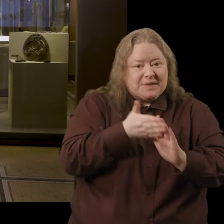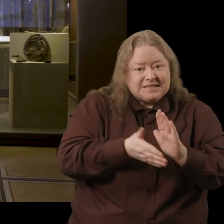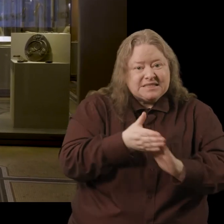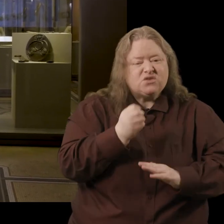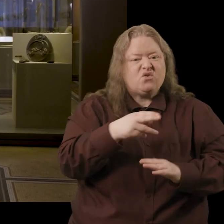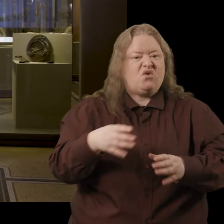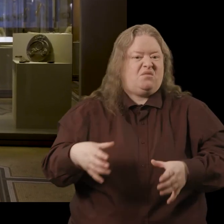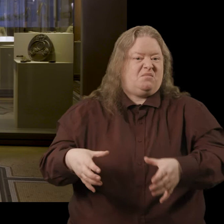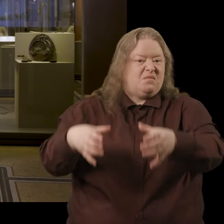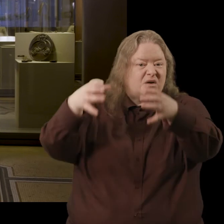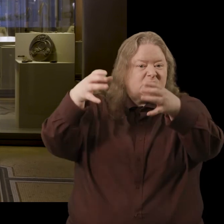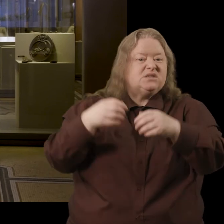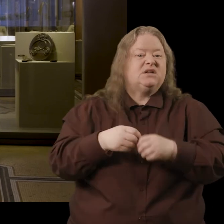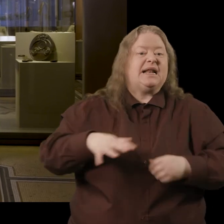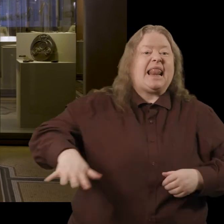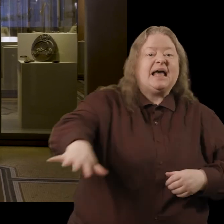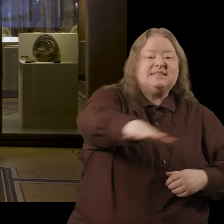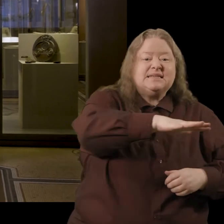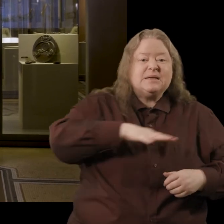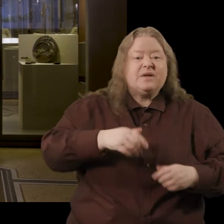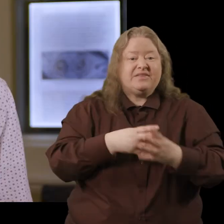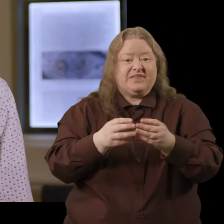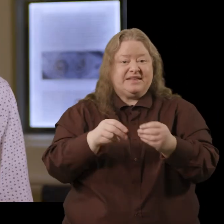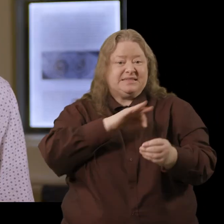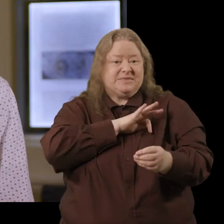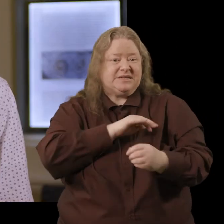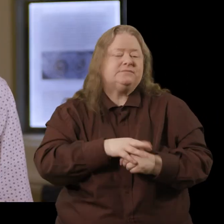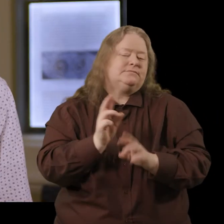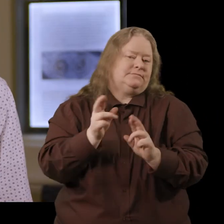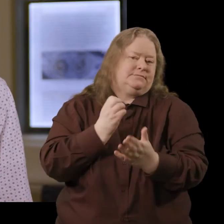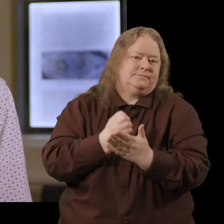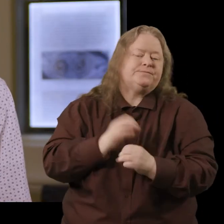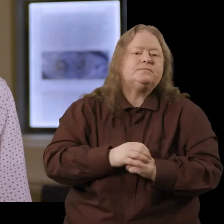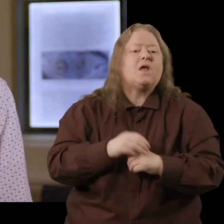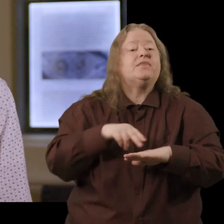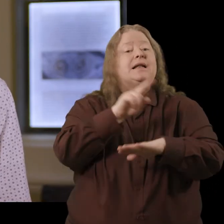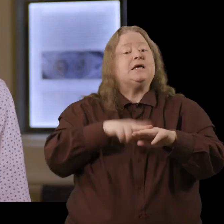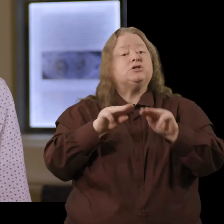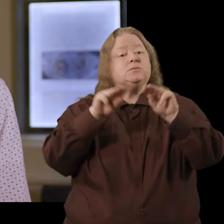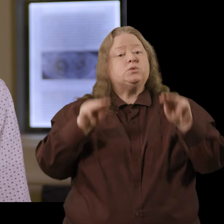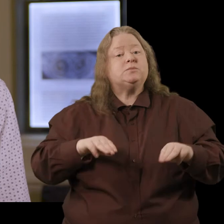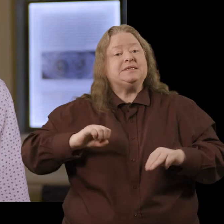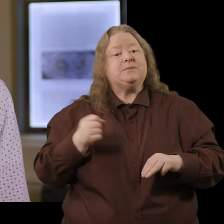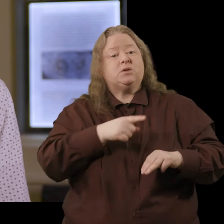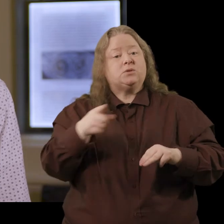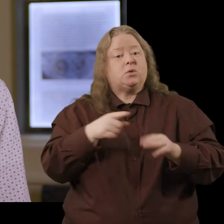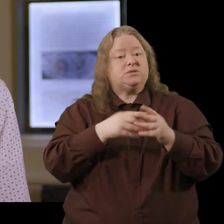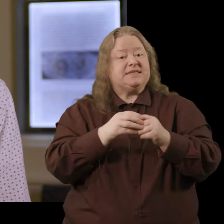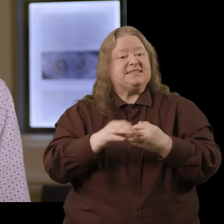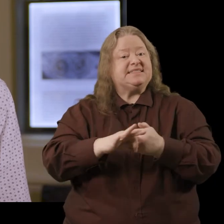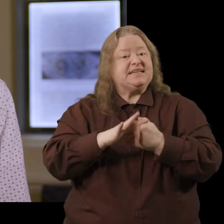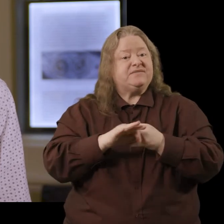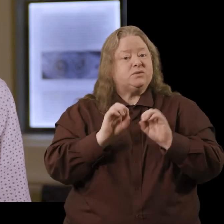the monuments, the landscape and the objects themselves. Yeah, exactly. And the National Museum is keeping these objects in safe